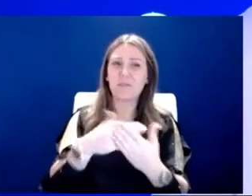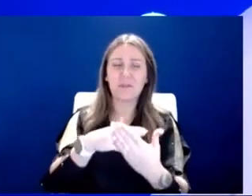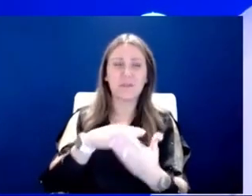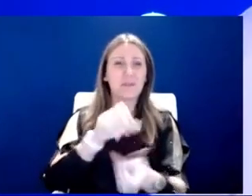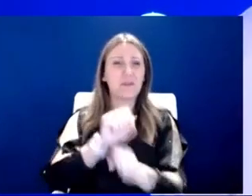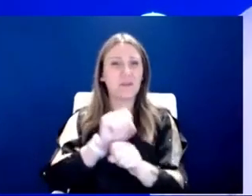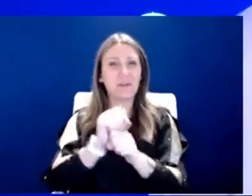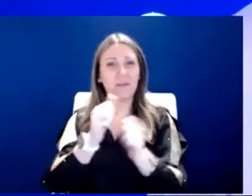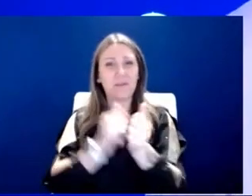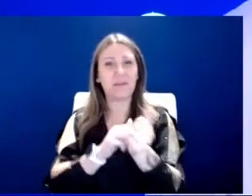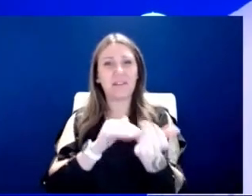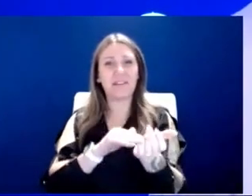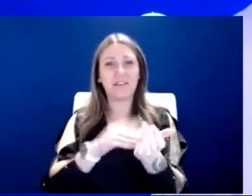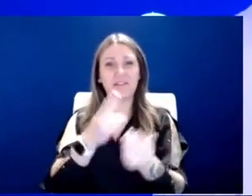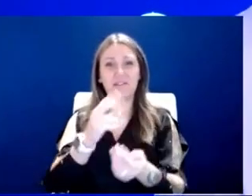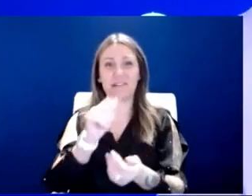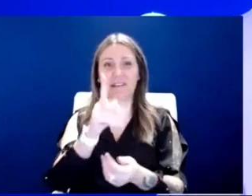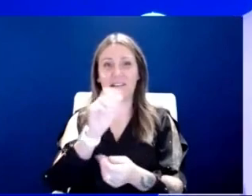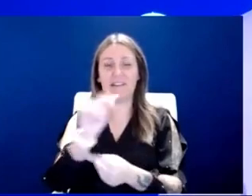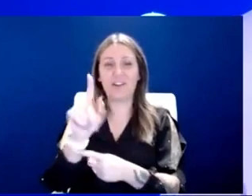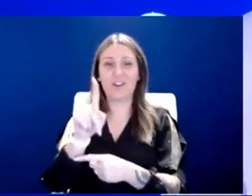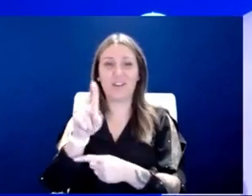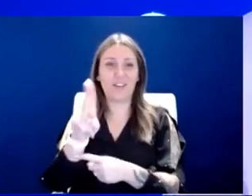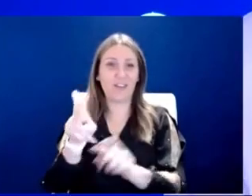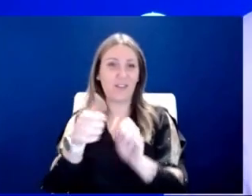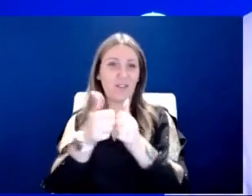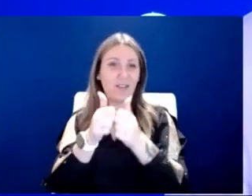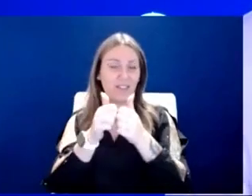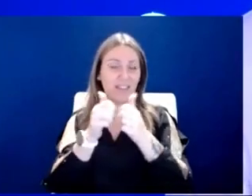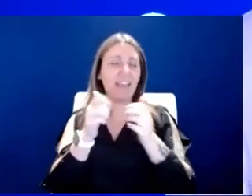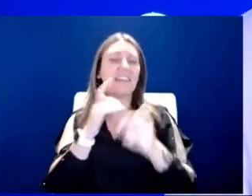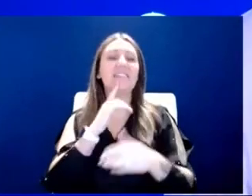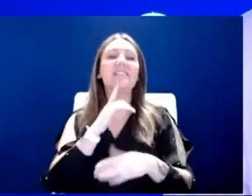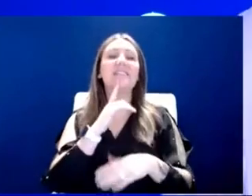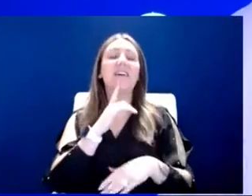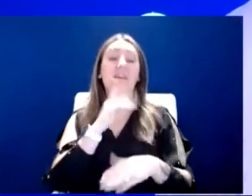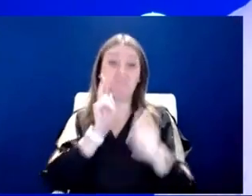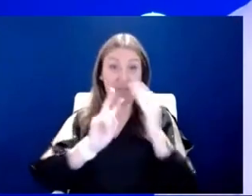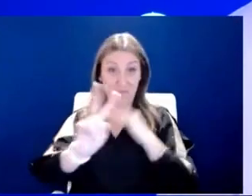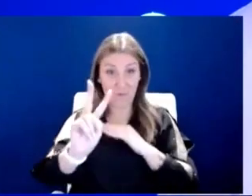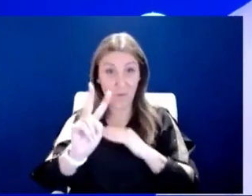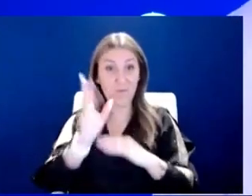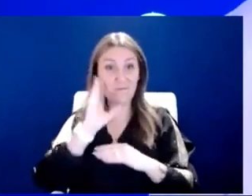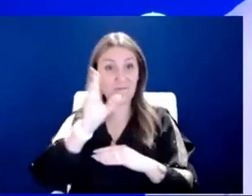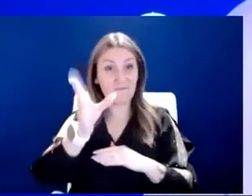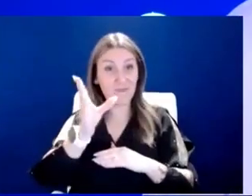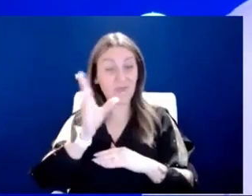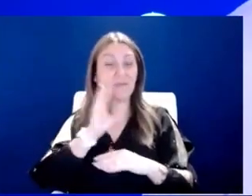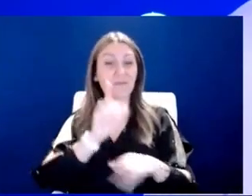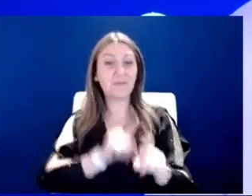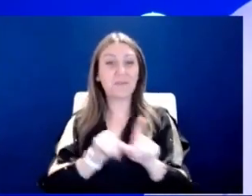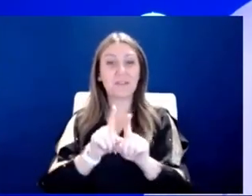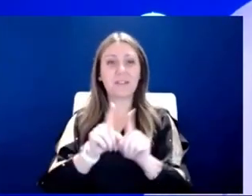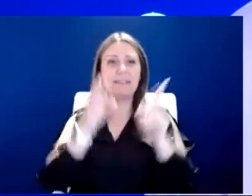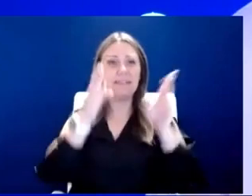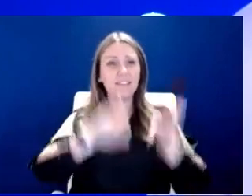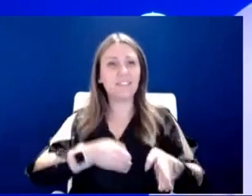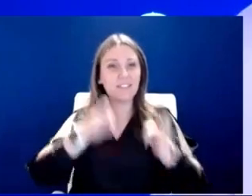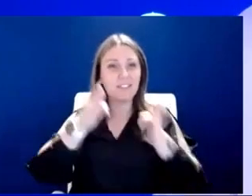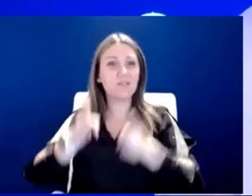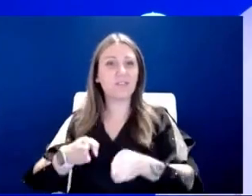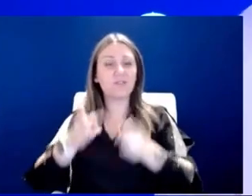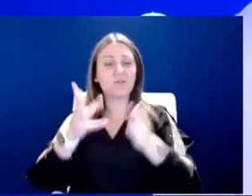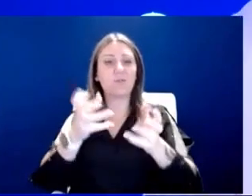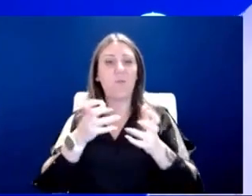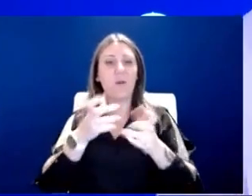I look forward to working with you in the future as well. And I think individually, we want to keep our athletes, our children,